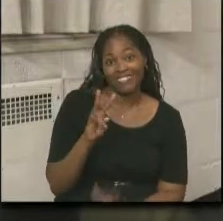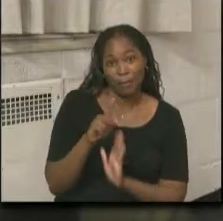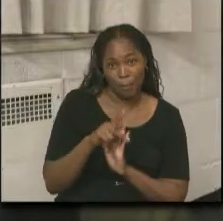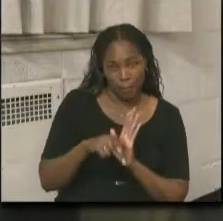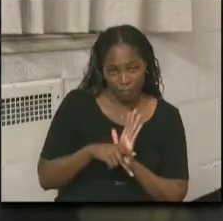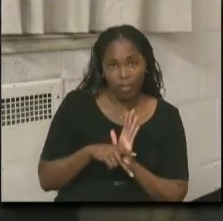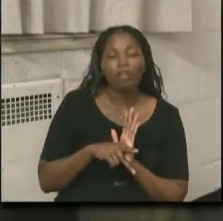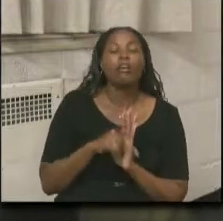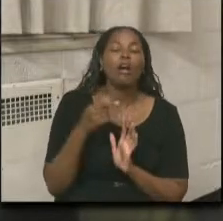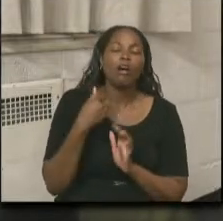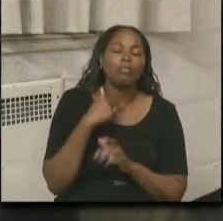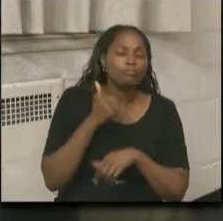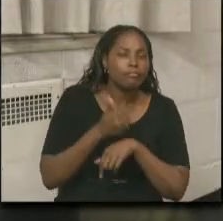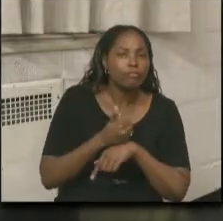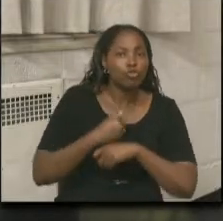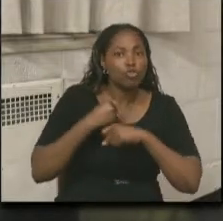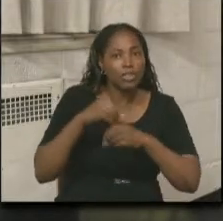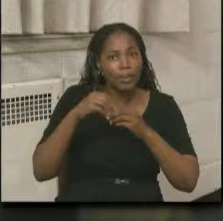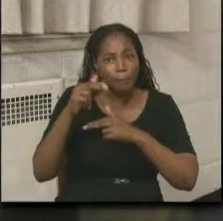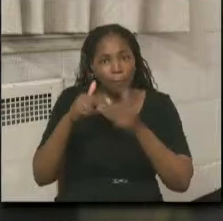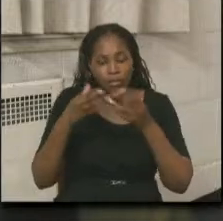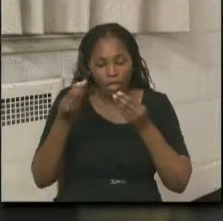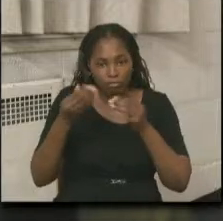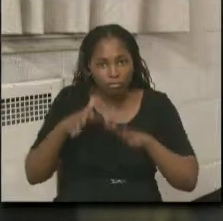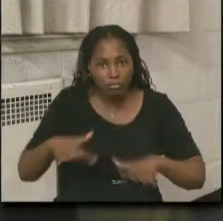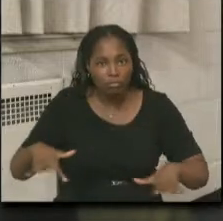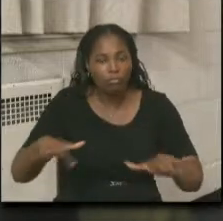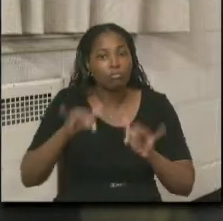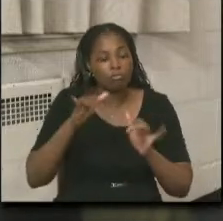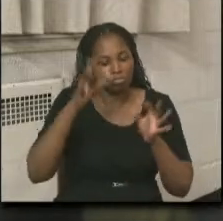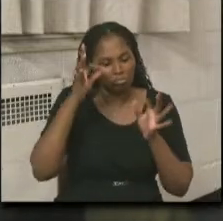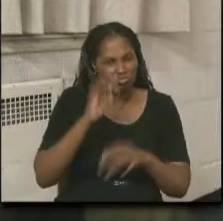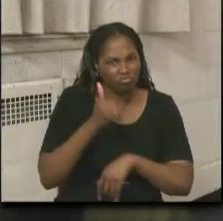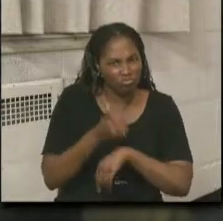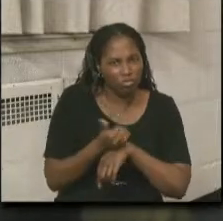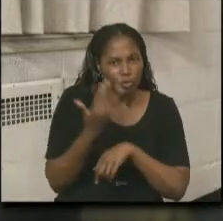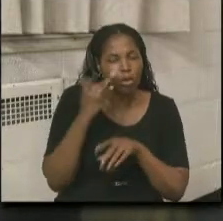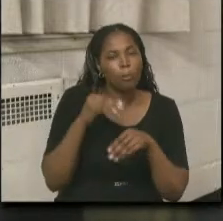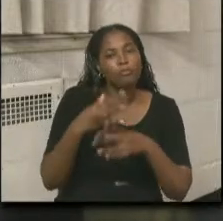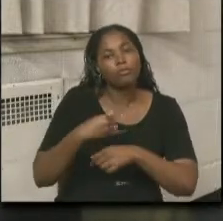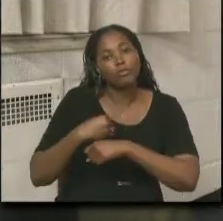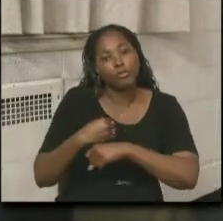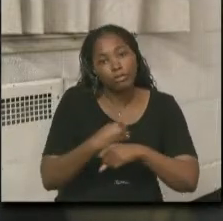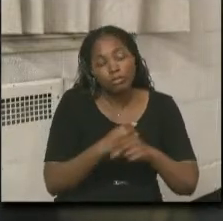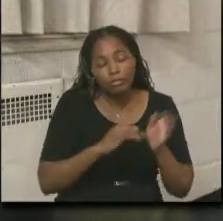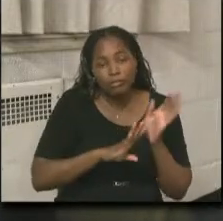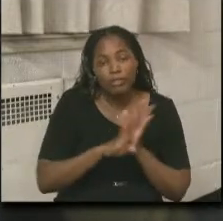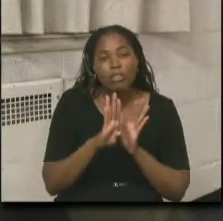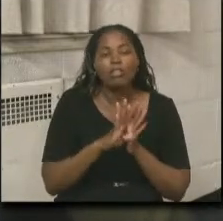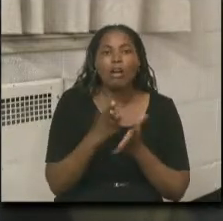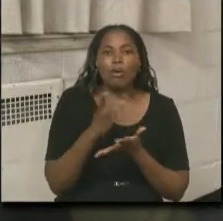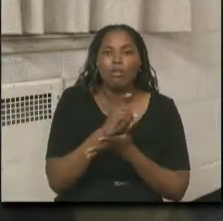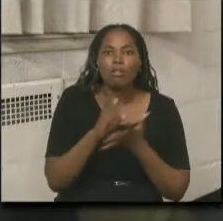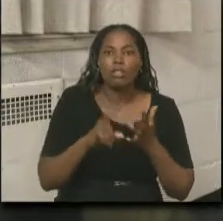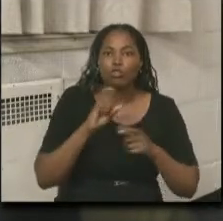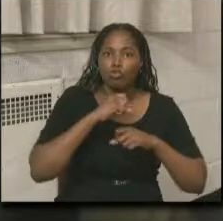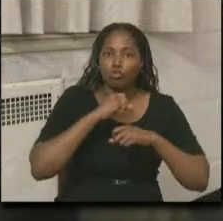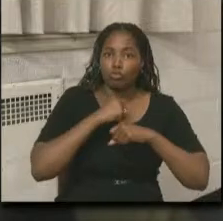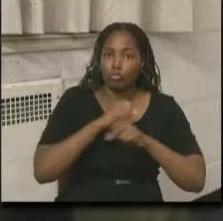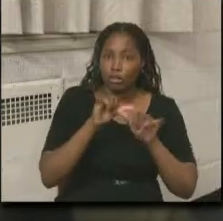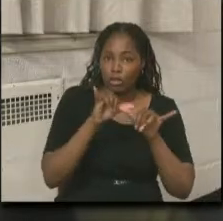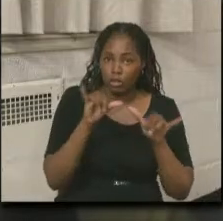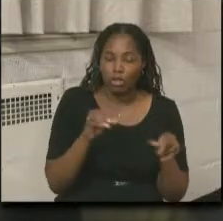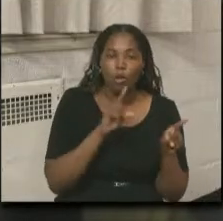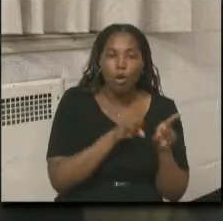of Buildings and Grounds. This is a rescission. This policy was developed to provide protection, develop the necessary security systems, and organize